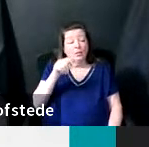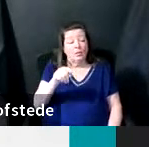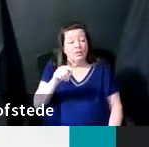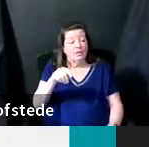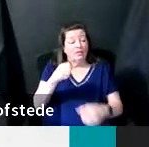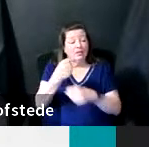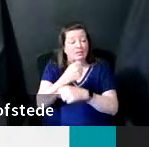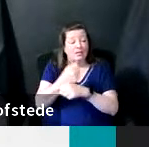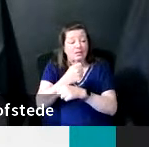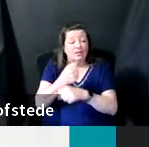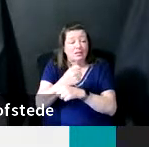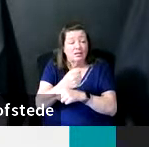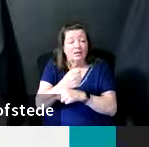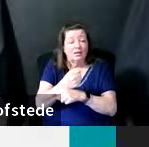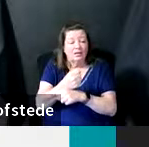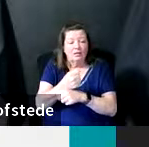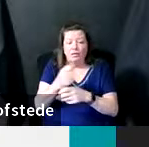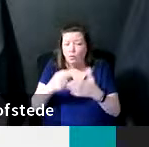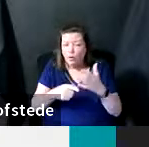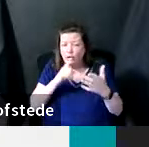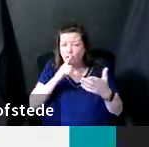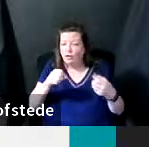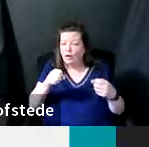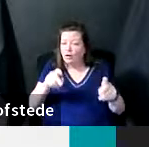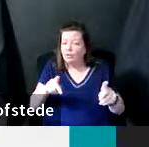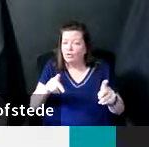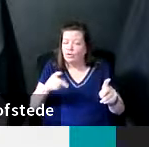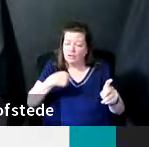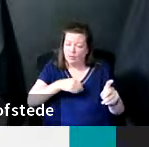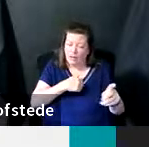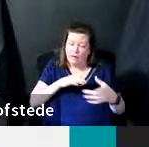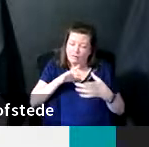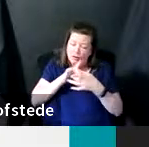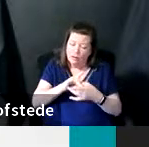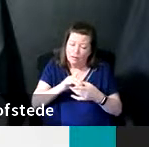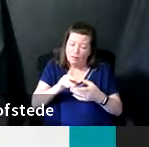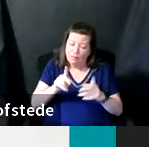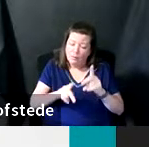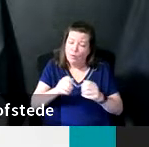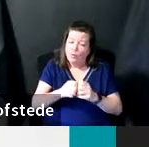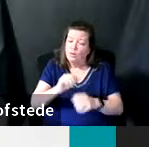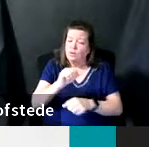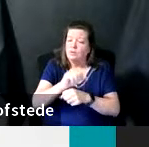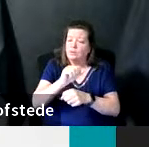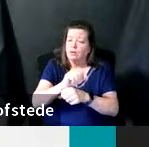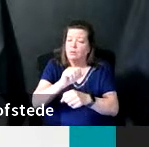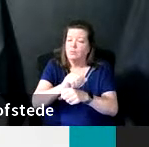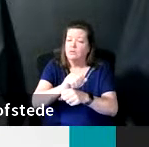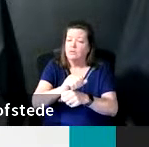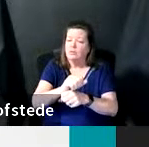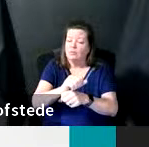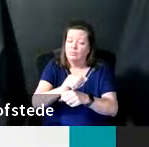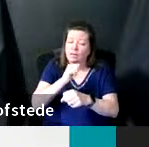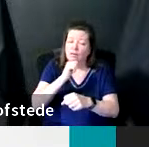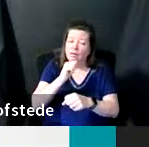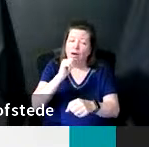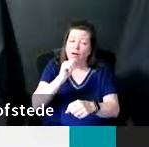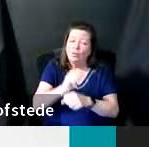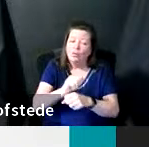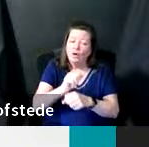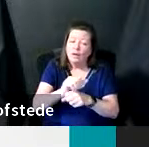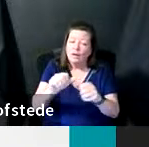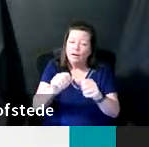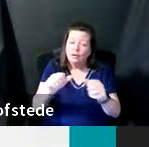statistic, what are the opportunities to connect people to jobs, but also to non-work destination via the